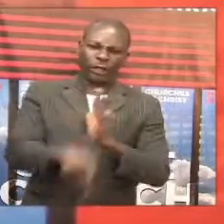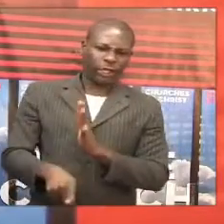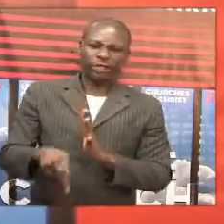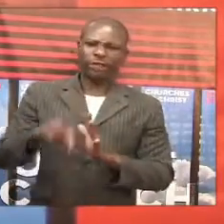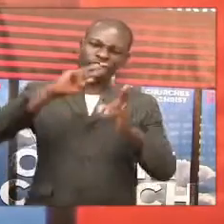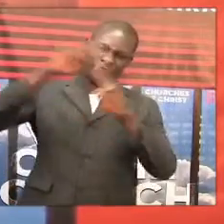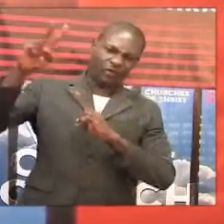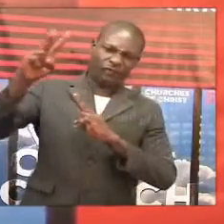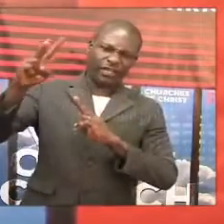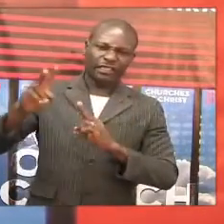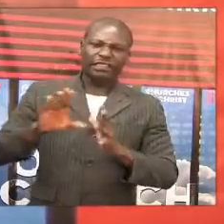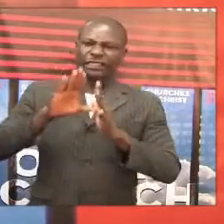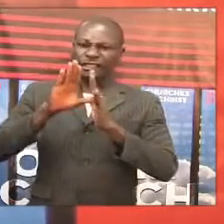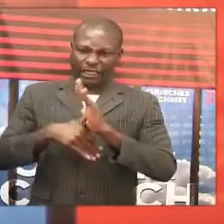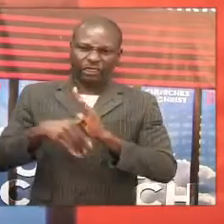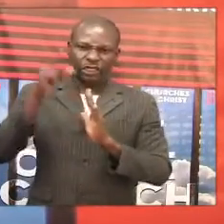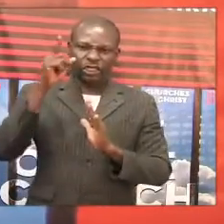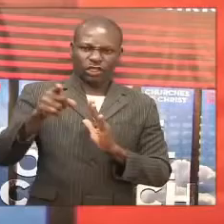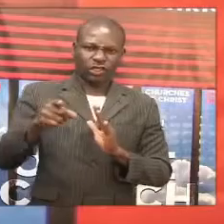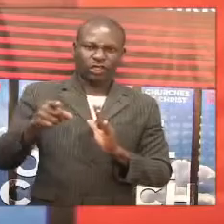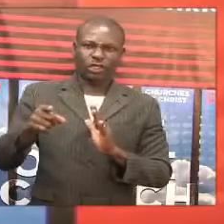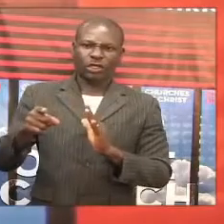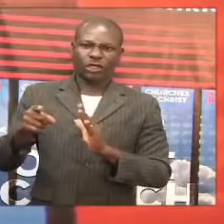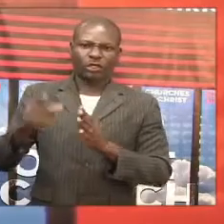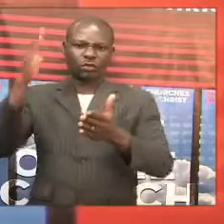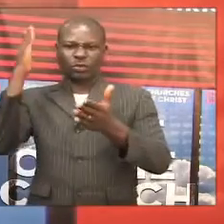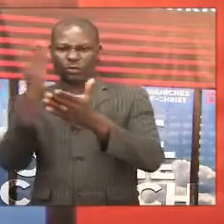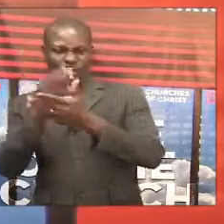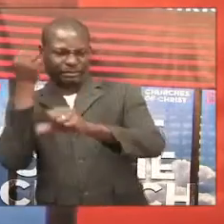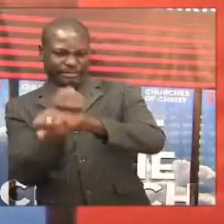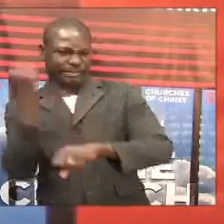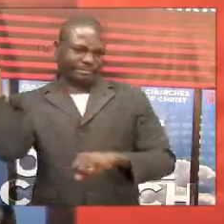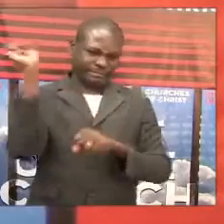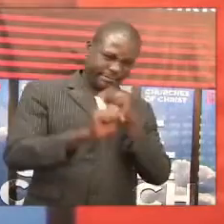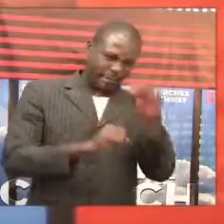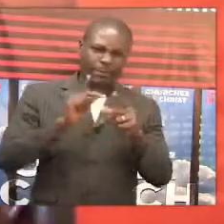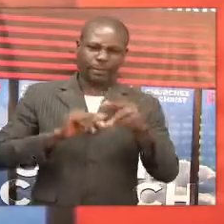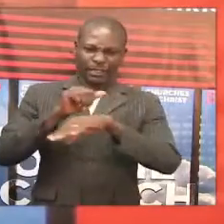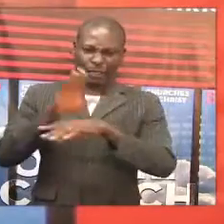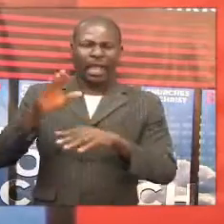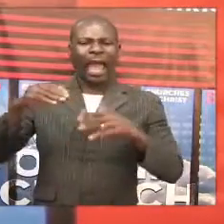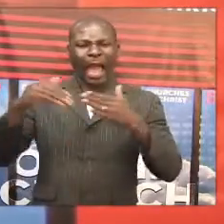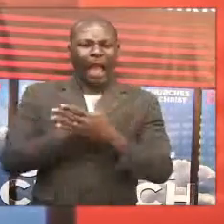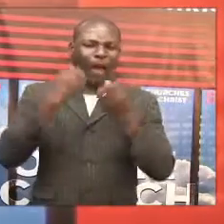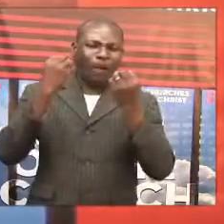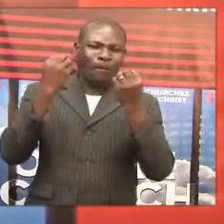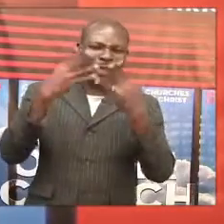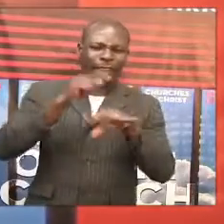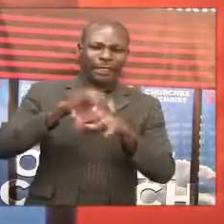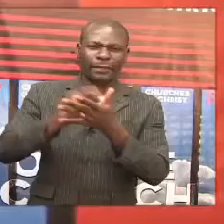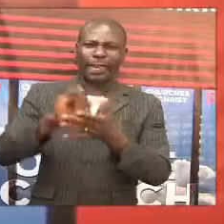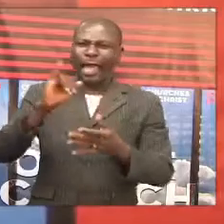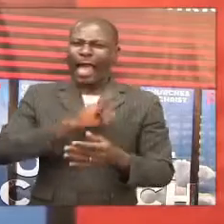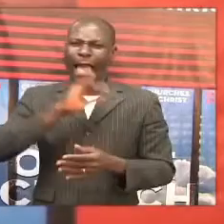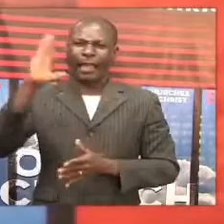summer won't ever win channel a boar. And Pedro do a he. And a man, mama, they say, me boar boar moano.